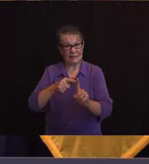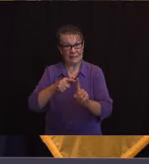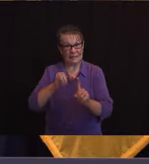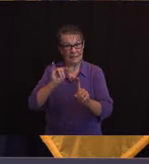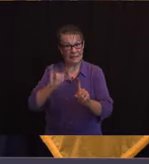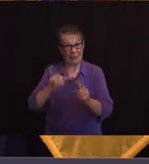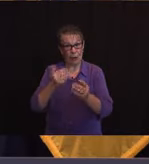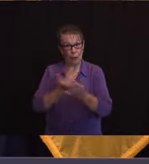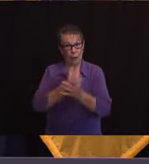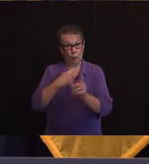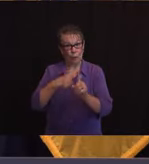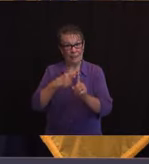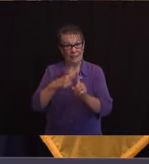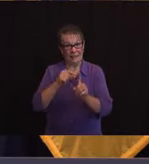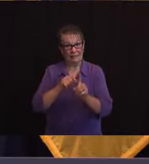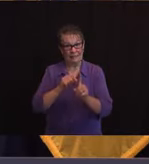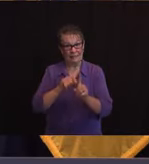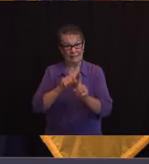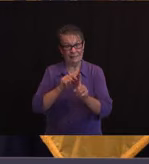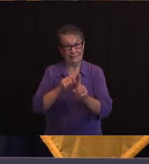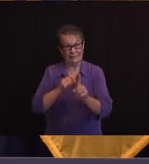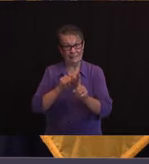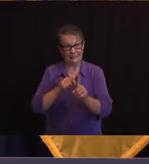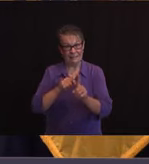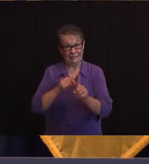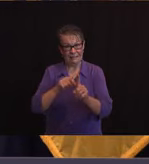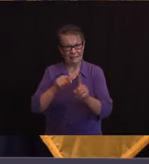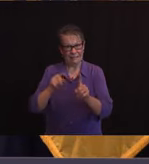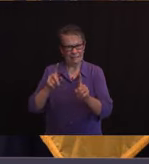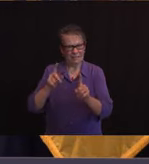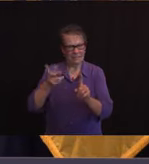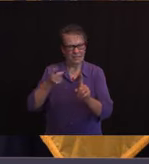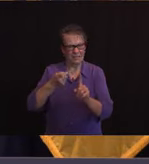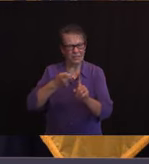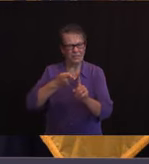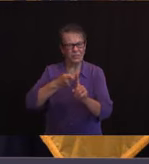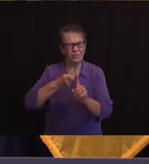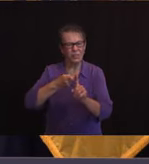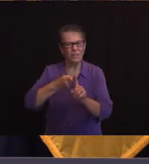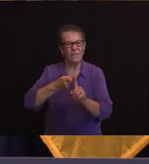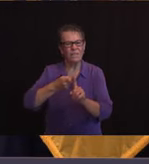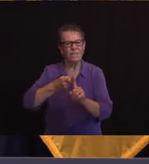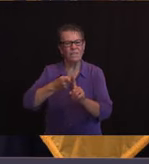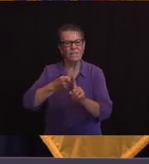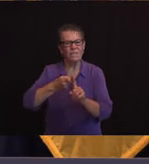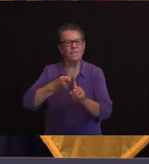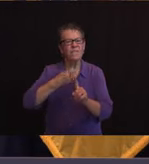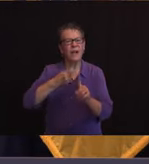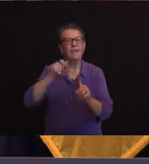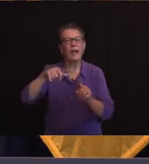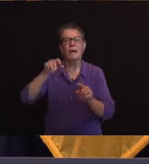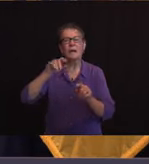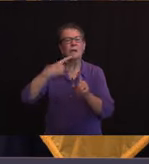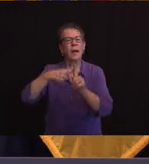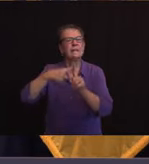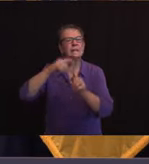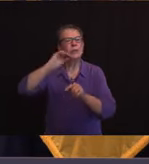when I refer to the positivity rate. So those are recent. It's all from Thursday. Yes. That's not what Dr. Tan said last